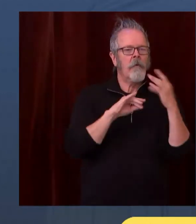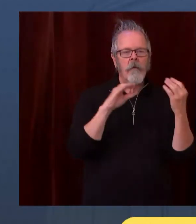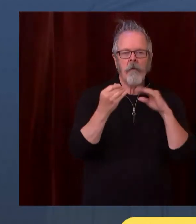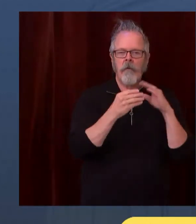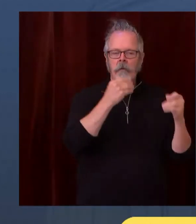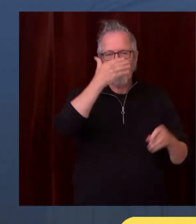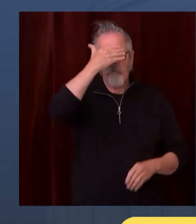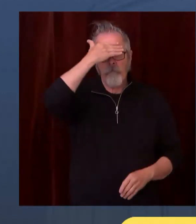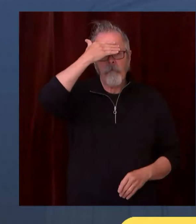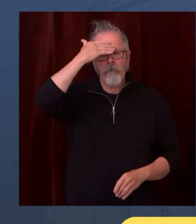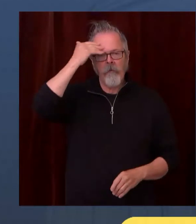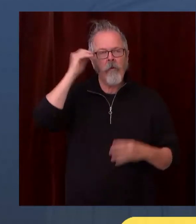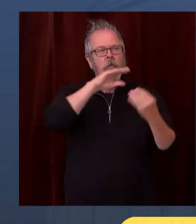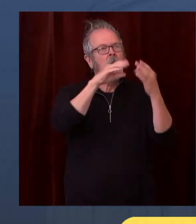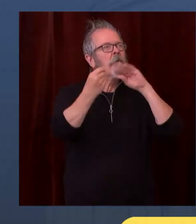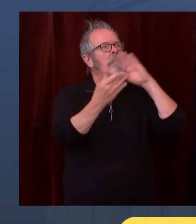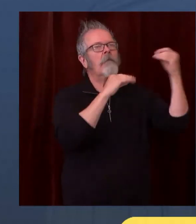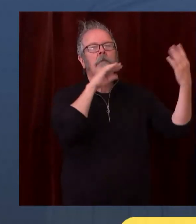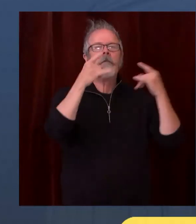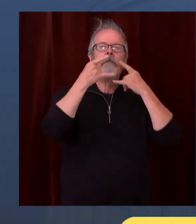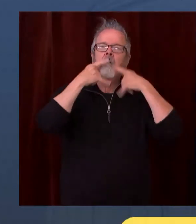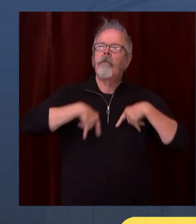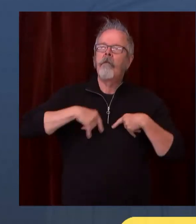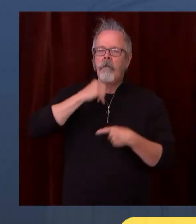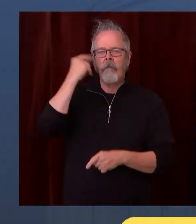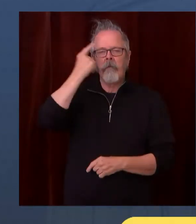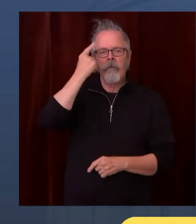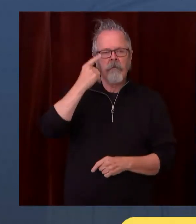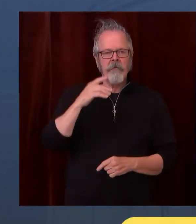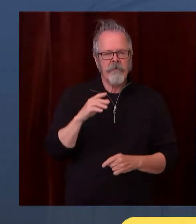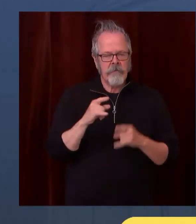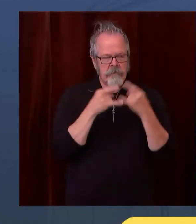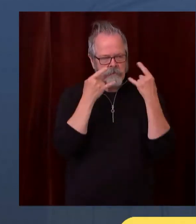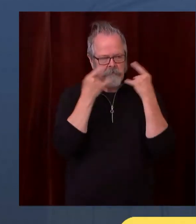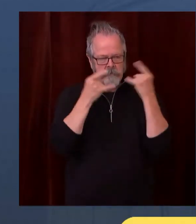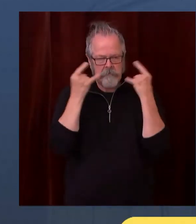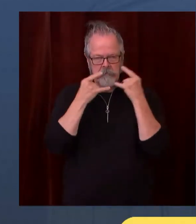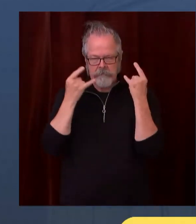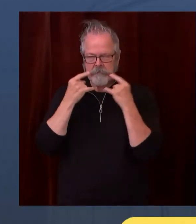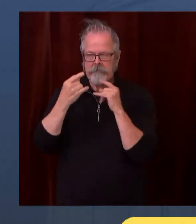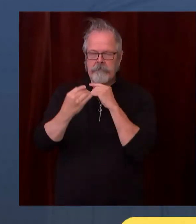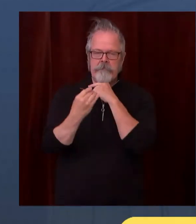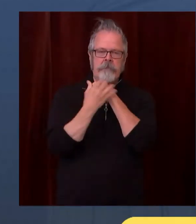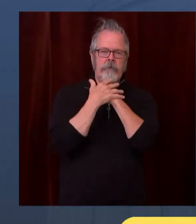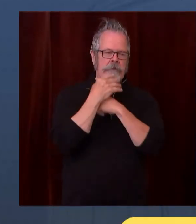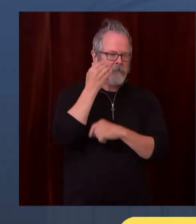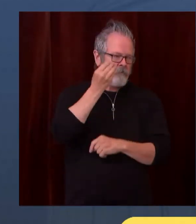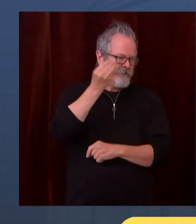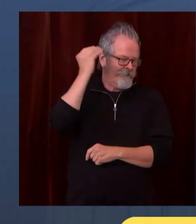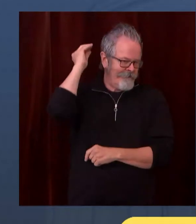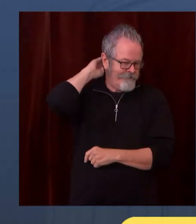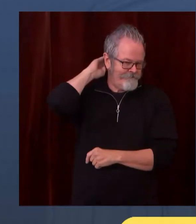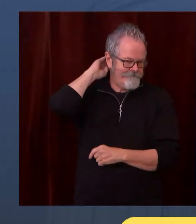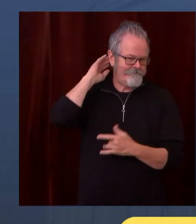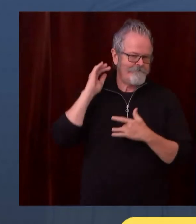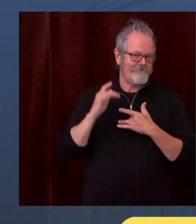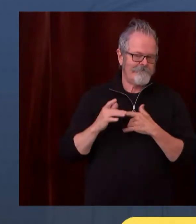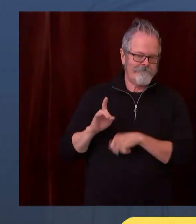going to be interesting when we get more science on this, that it also appears that, at least to me, that